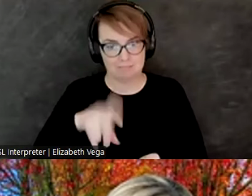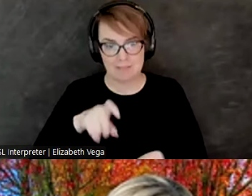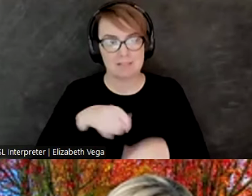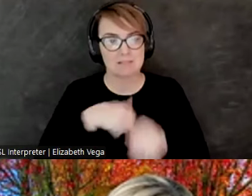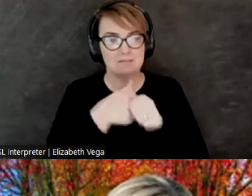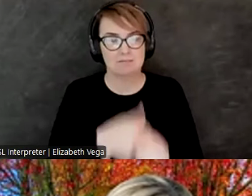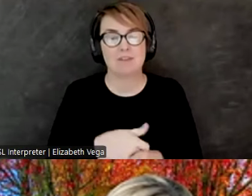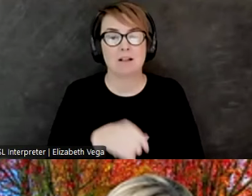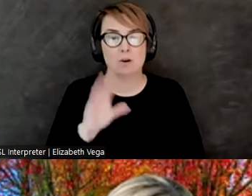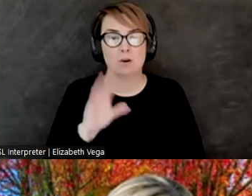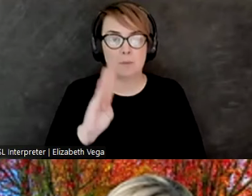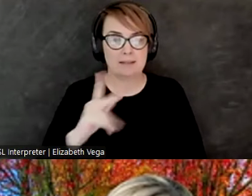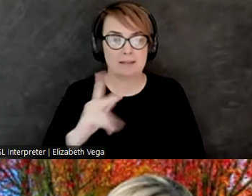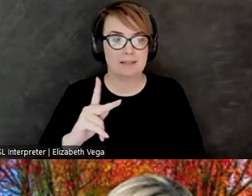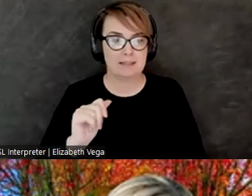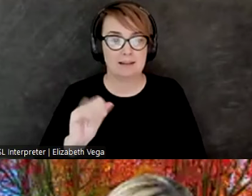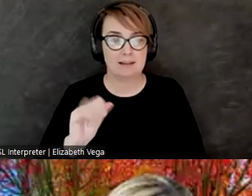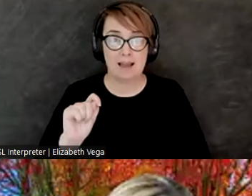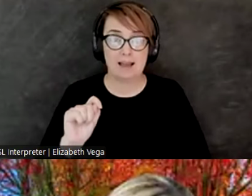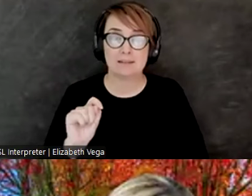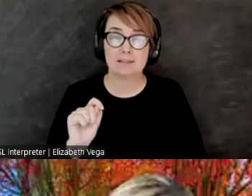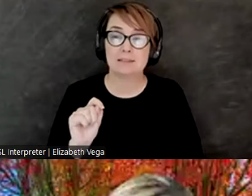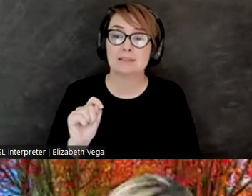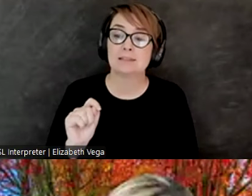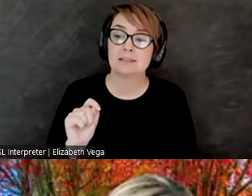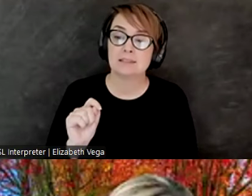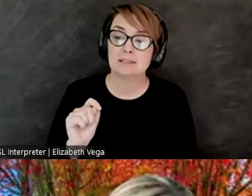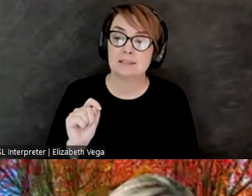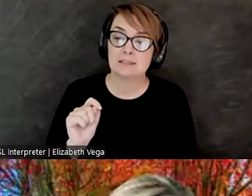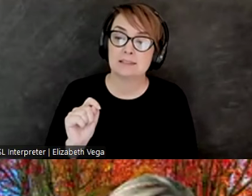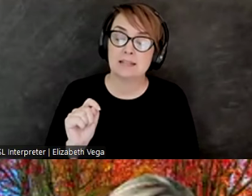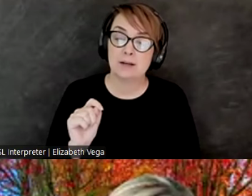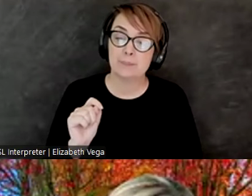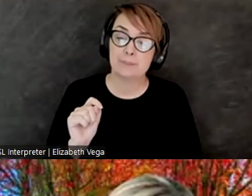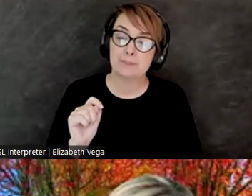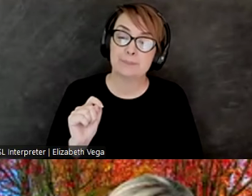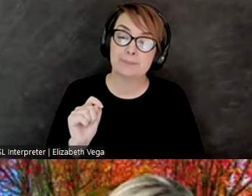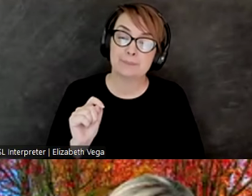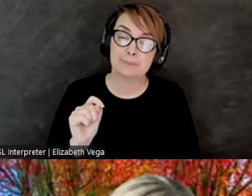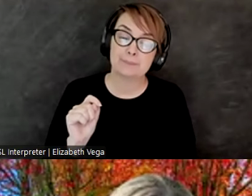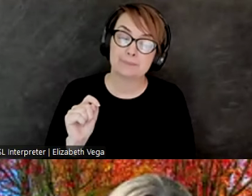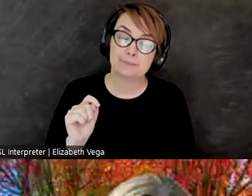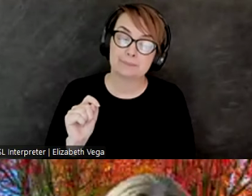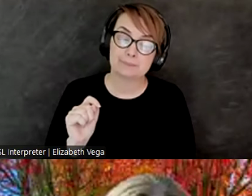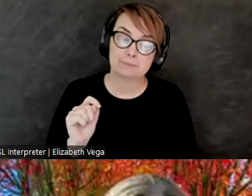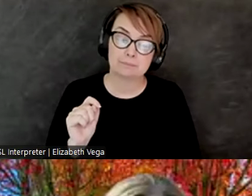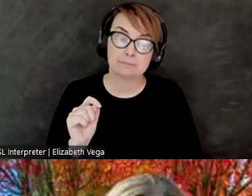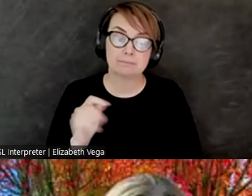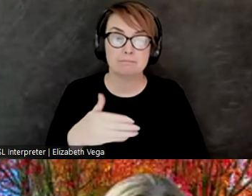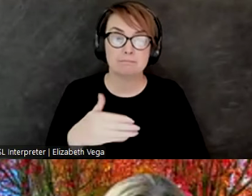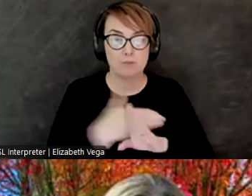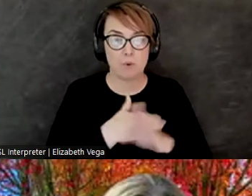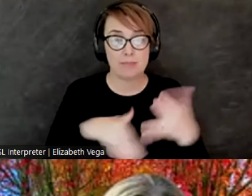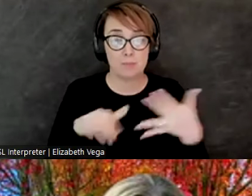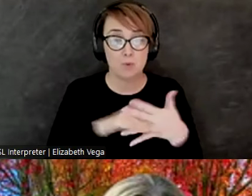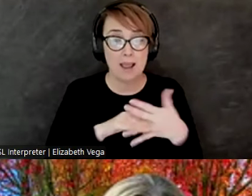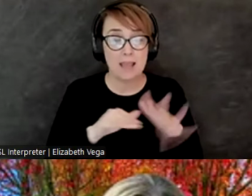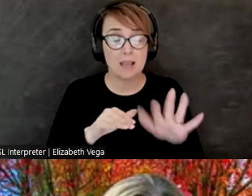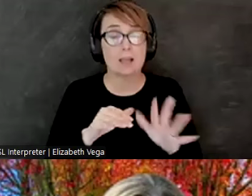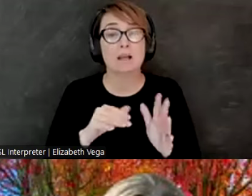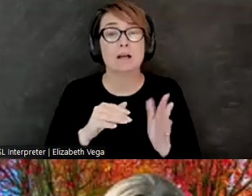and we were going to. It was raised before the break, really trying to get clear about the scope